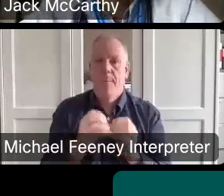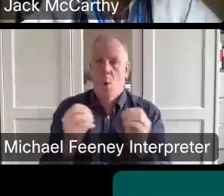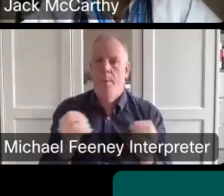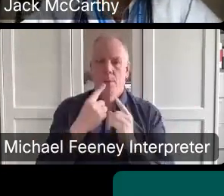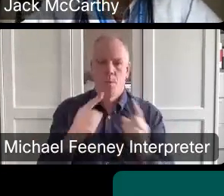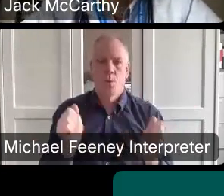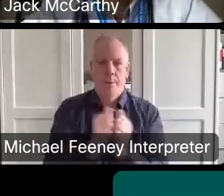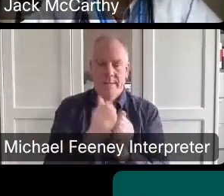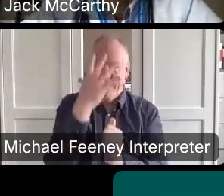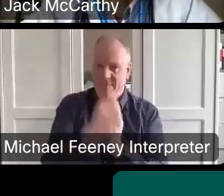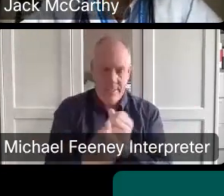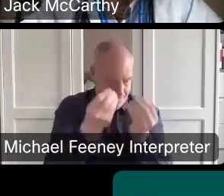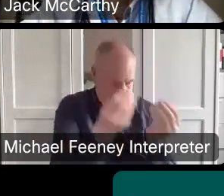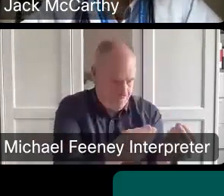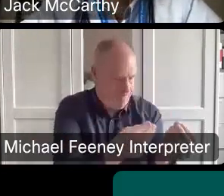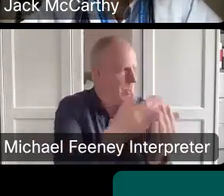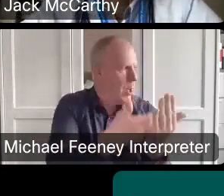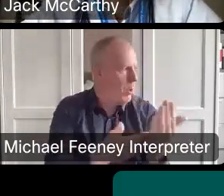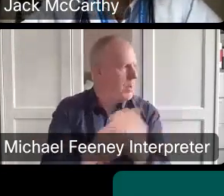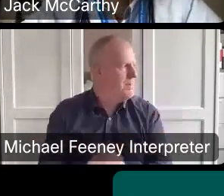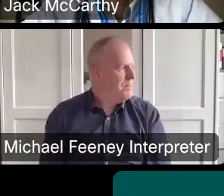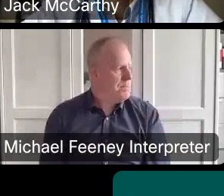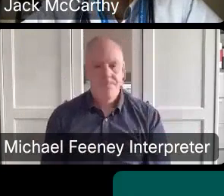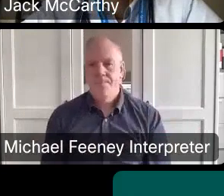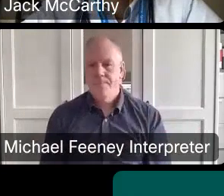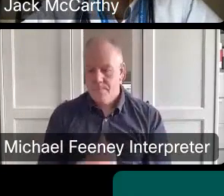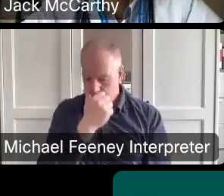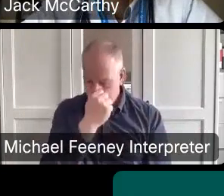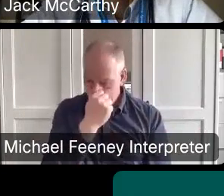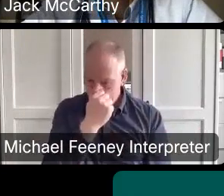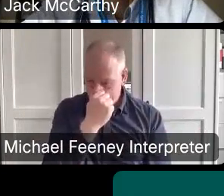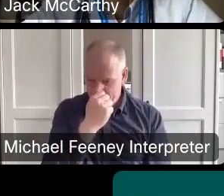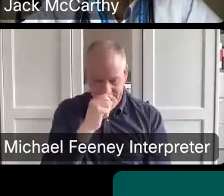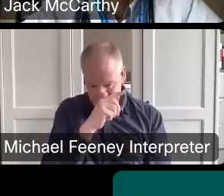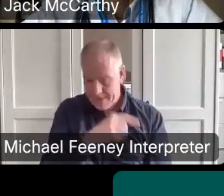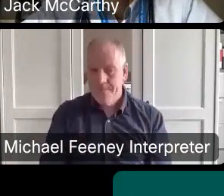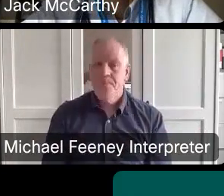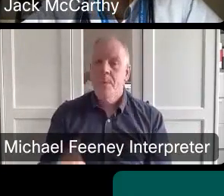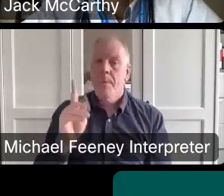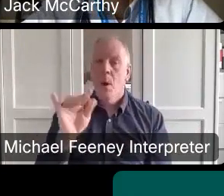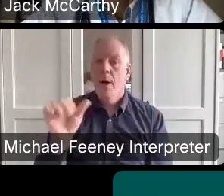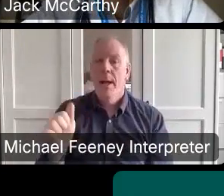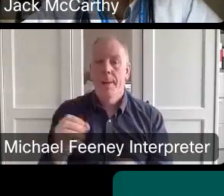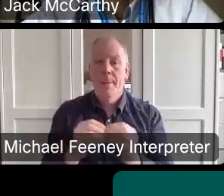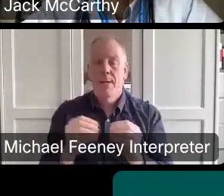meeting. And really, I think Paula referred to it earlier as well, we really want to see better documentation of